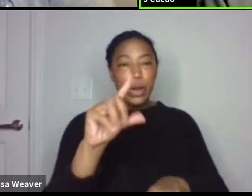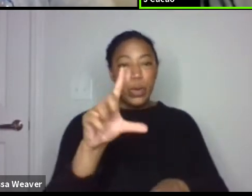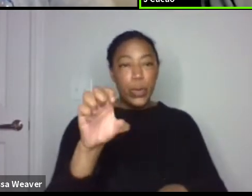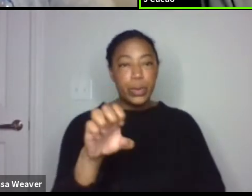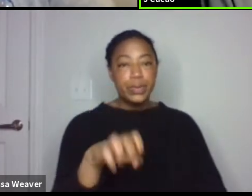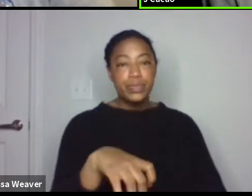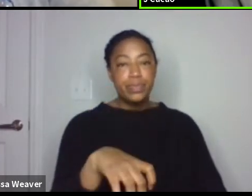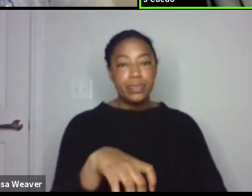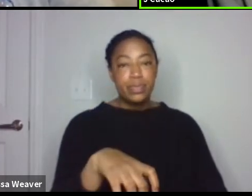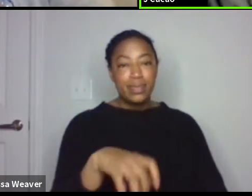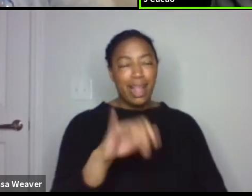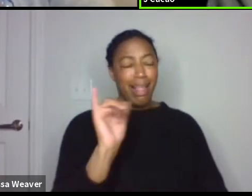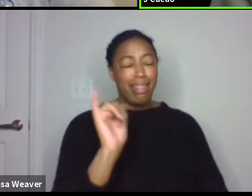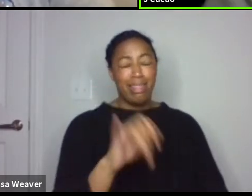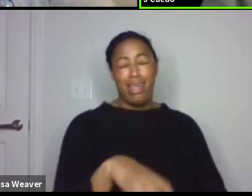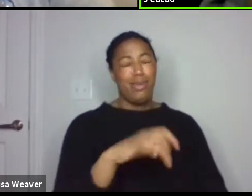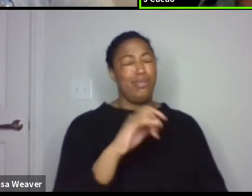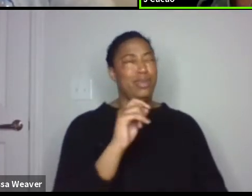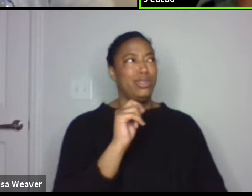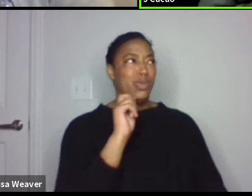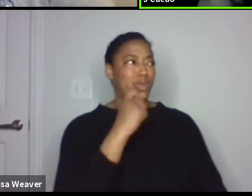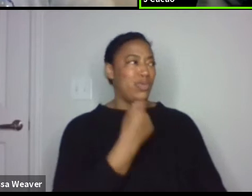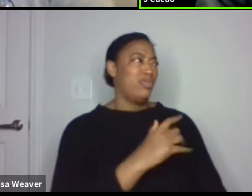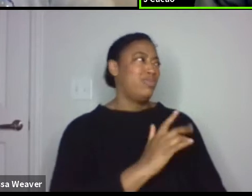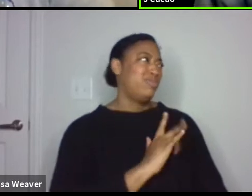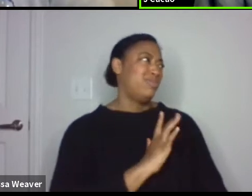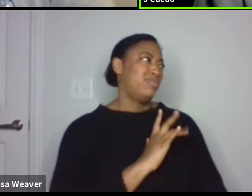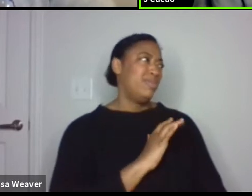That'd be dope actually to work with J. Cole.